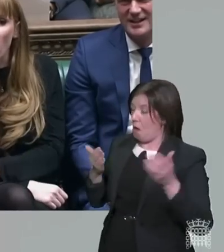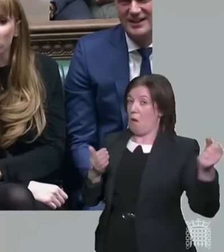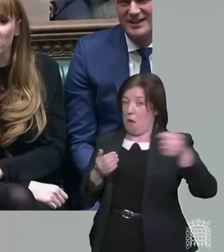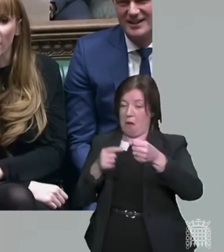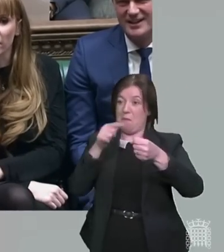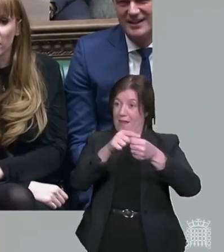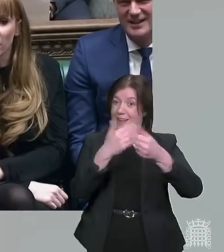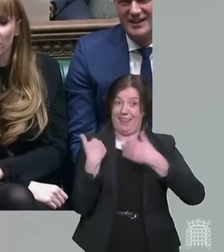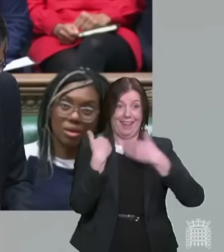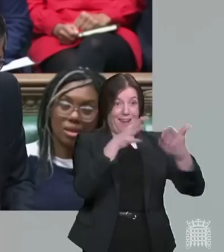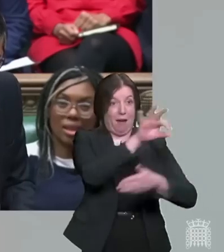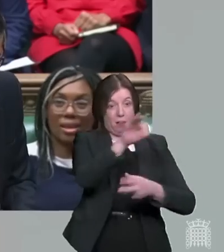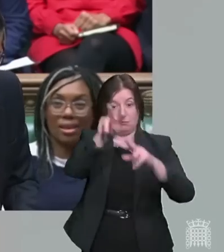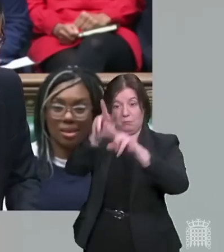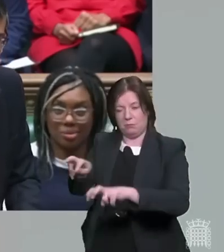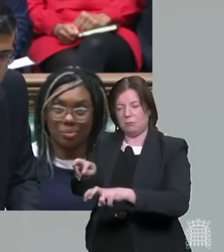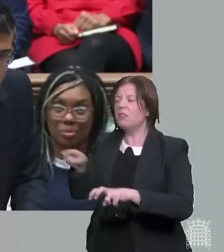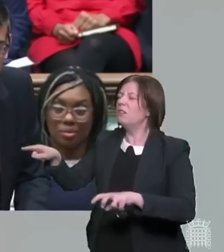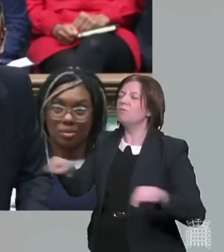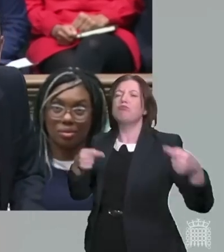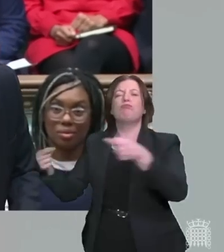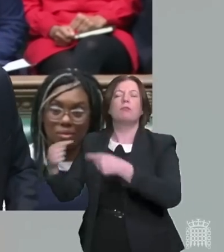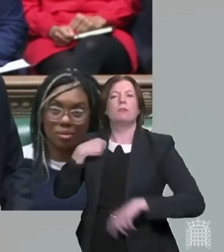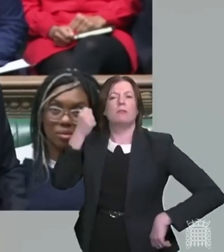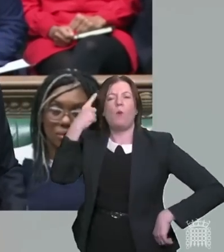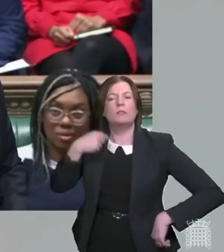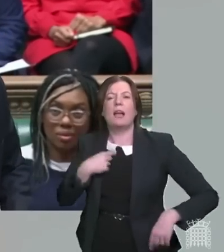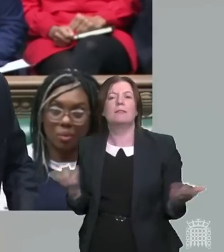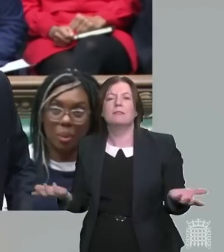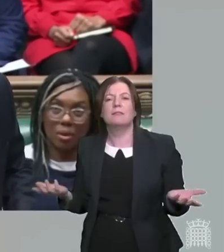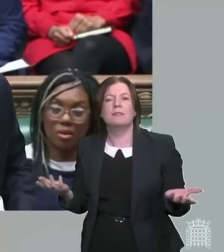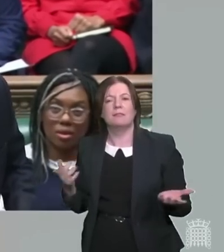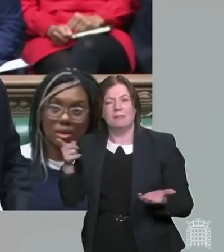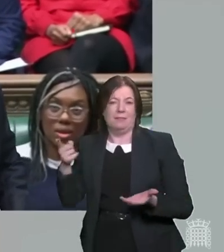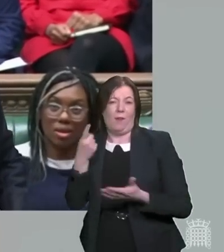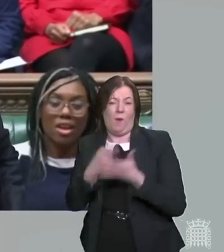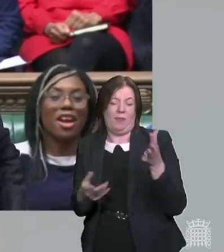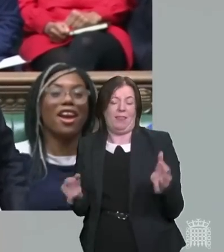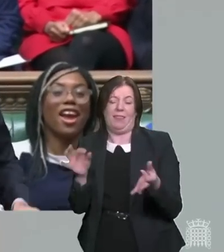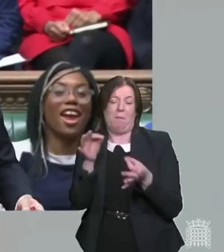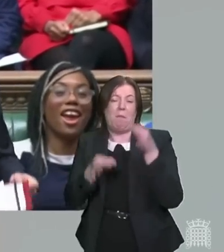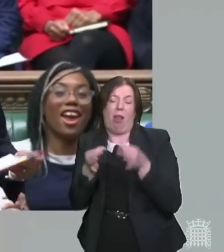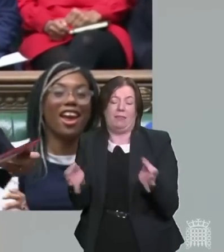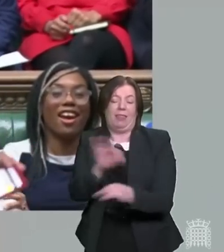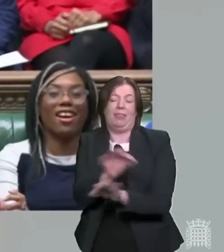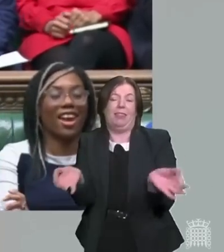adviser doing their job. It's simple political opportunism, and everyone can see through